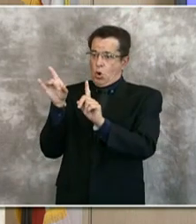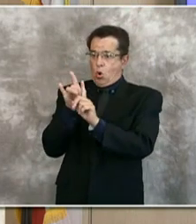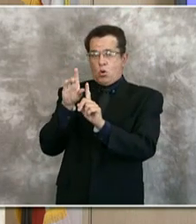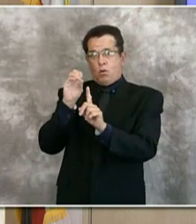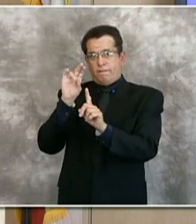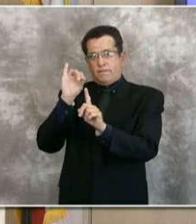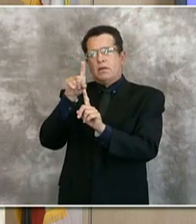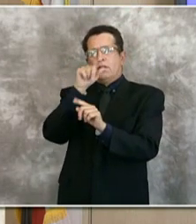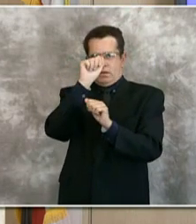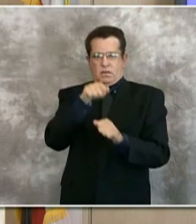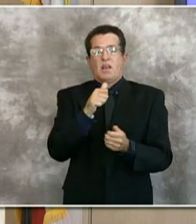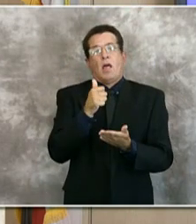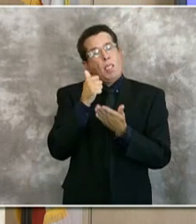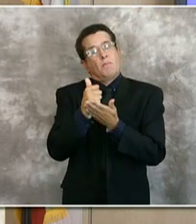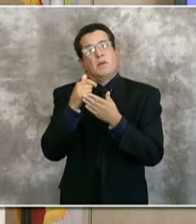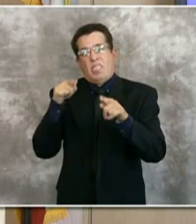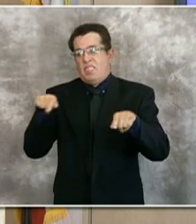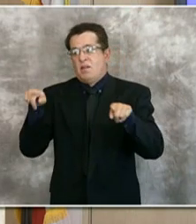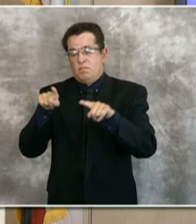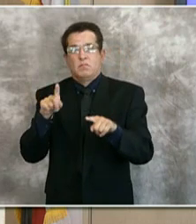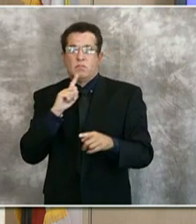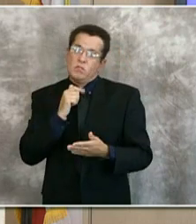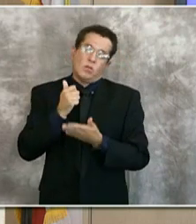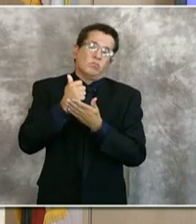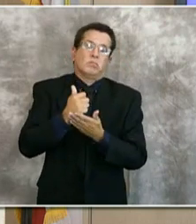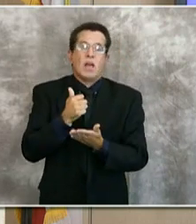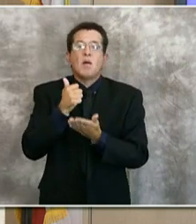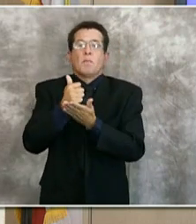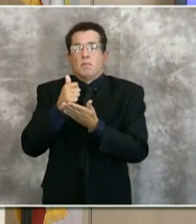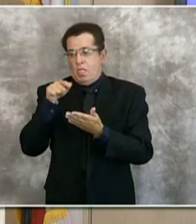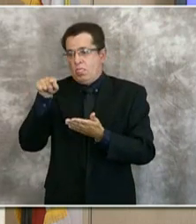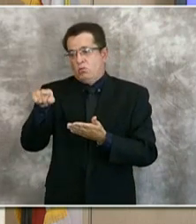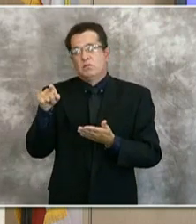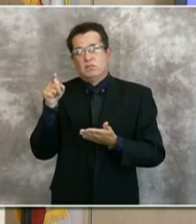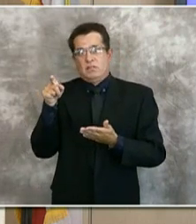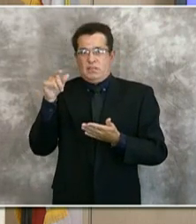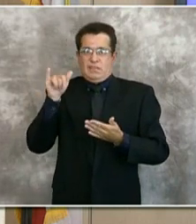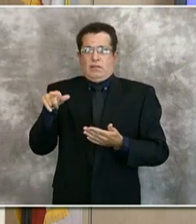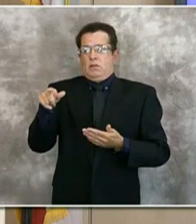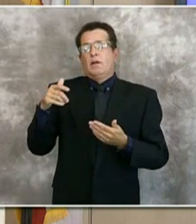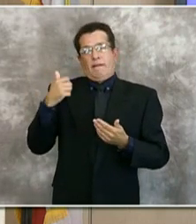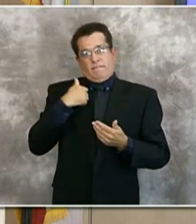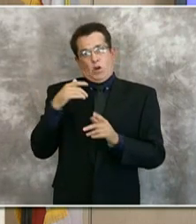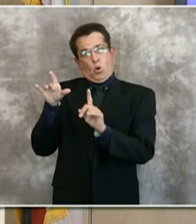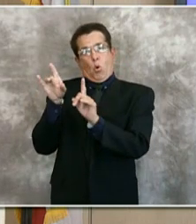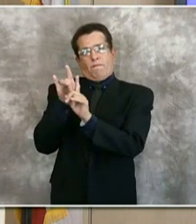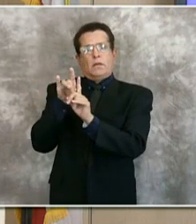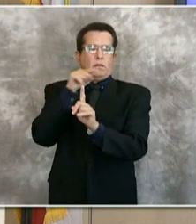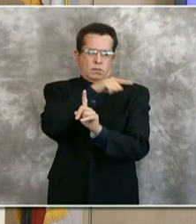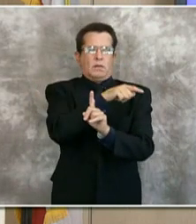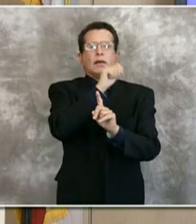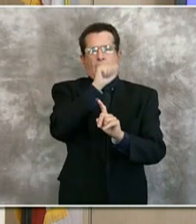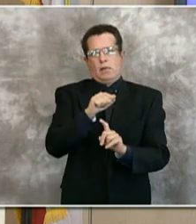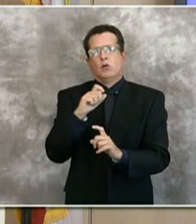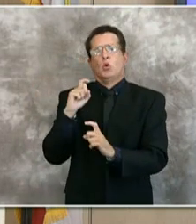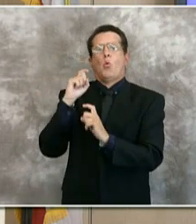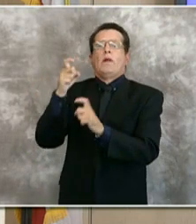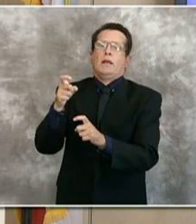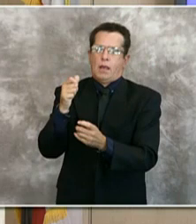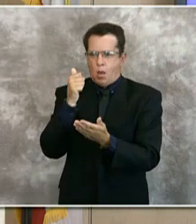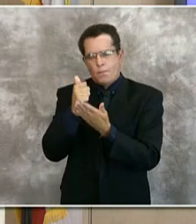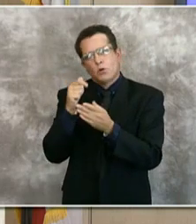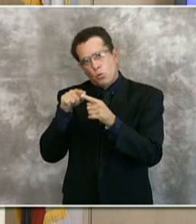some positive steps and actions to help those who are just coming into their experience with COVID-19. So this is our